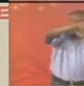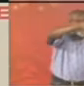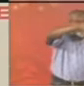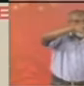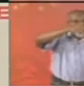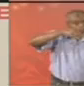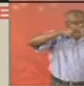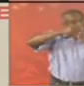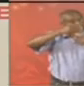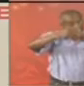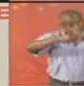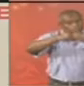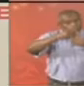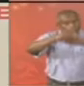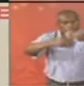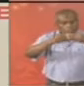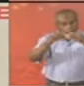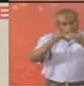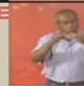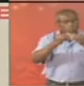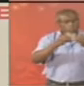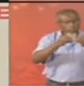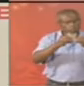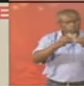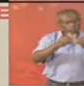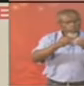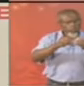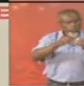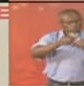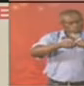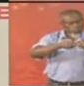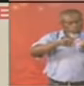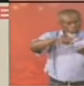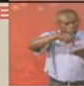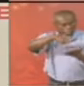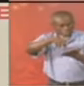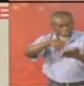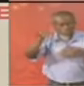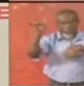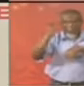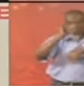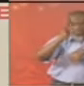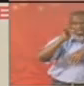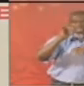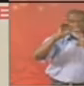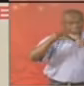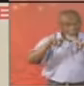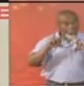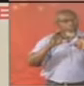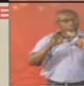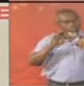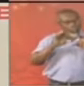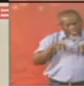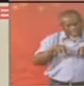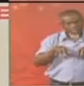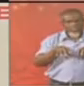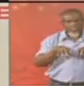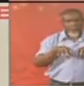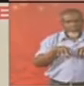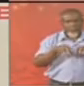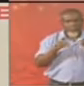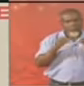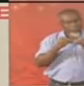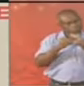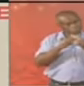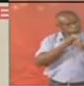party halls, those sorts of things, those are some of those super spreader settings, super spreader potential settings, and for